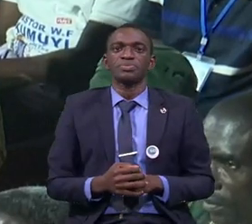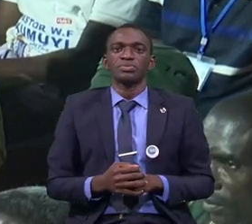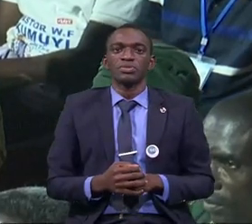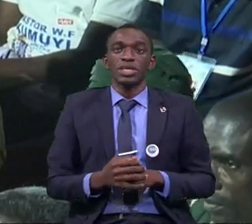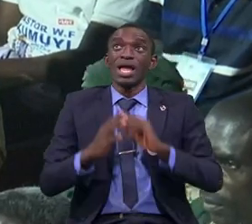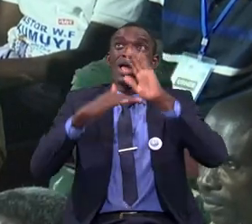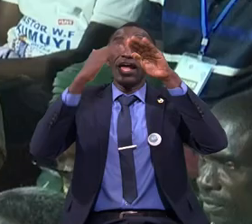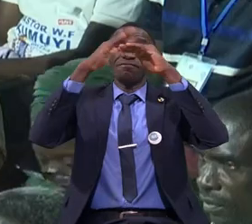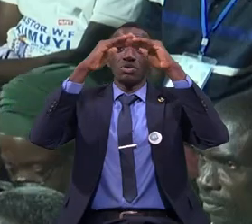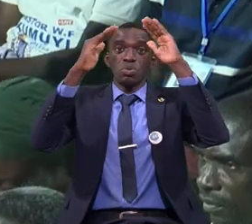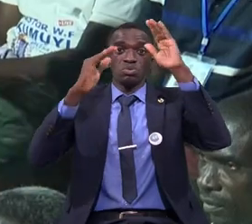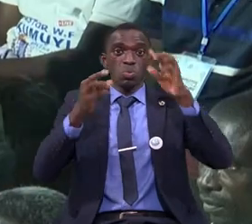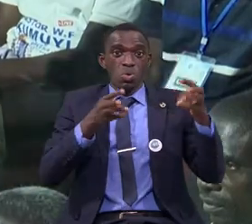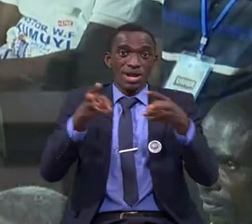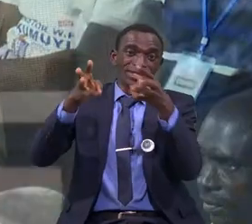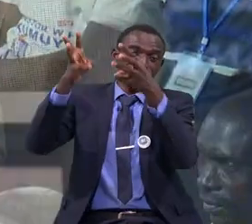Heavenward transformation.